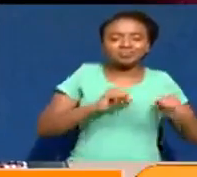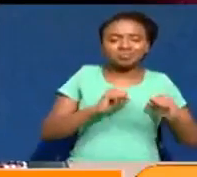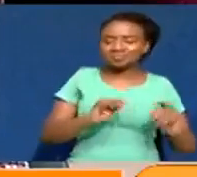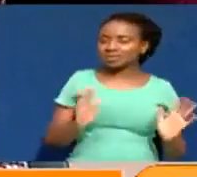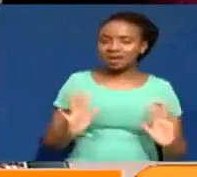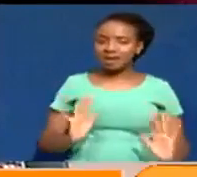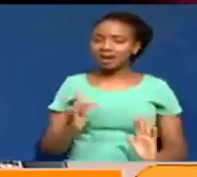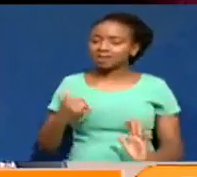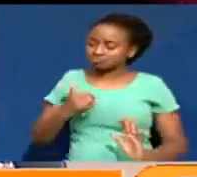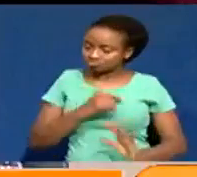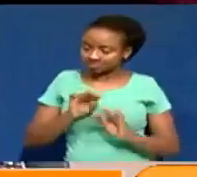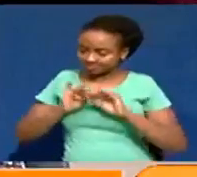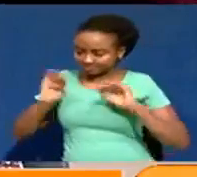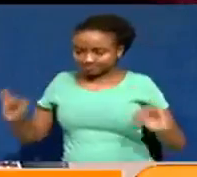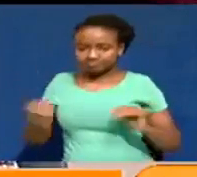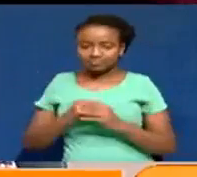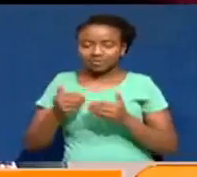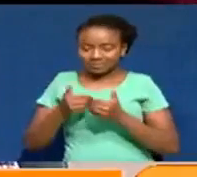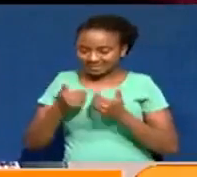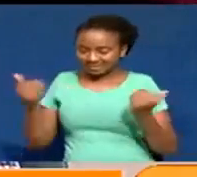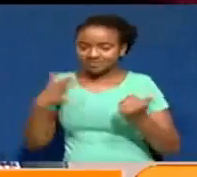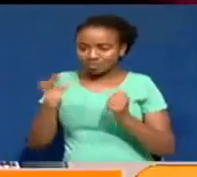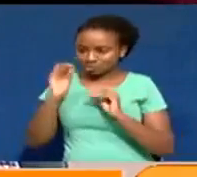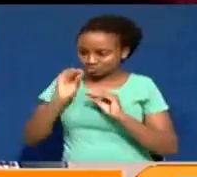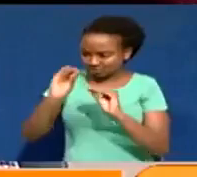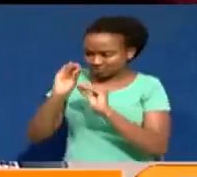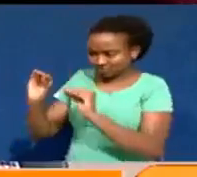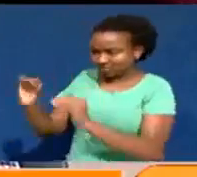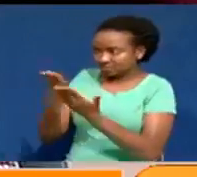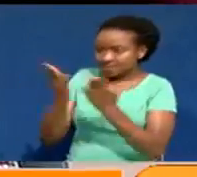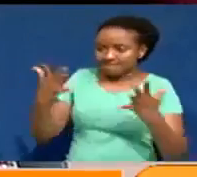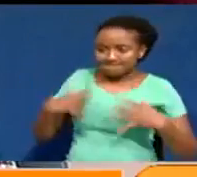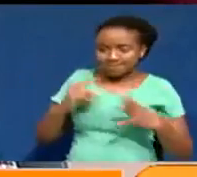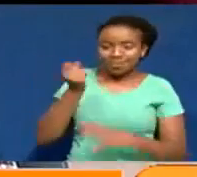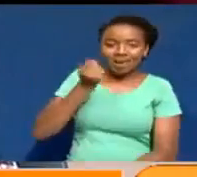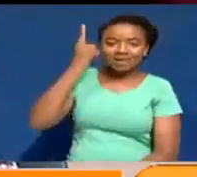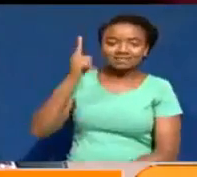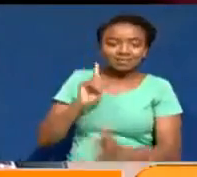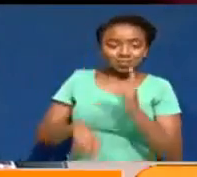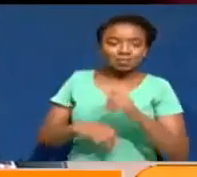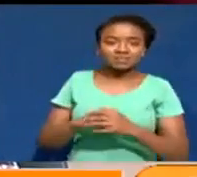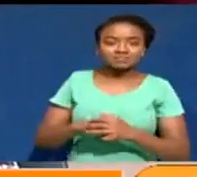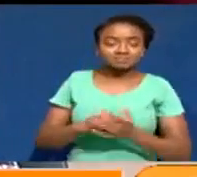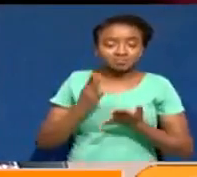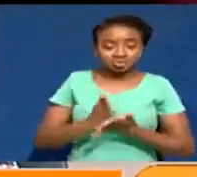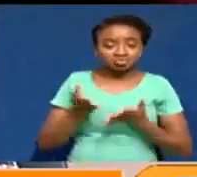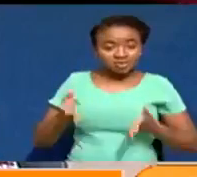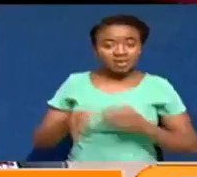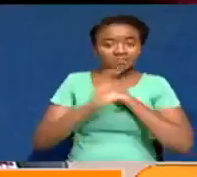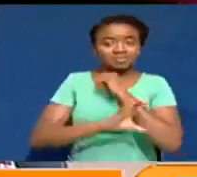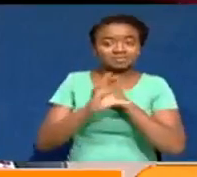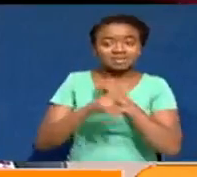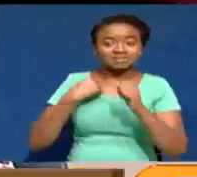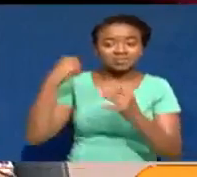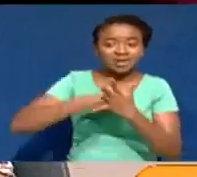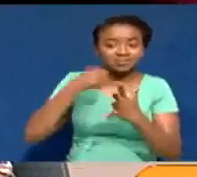we're not. We are there to stand for what the people deserve. We want to educate the masses and tell them that at this point in time, we are struggling in this country. We